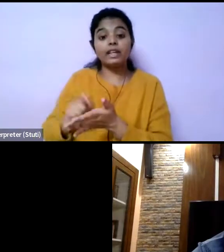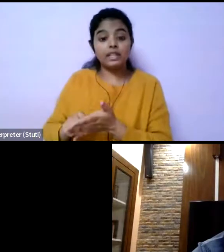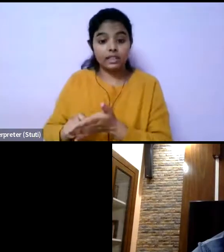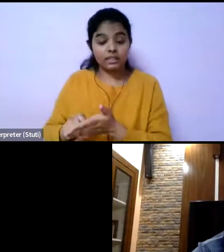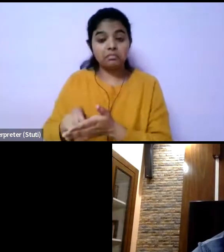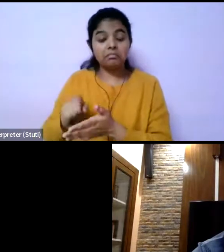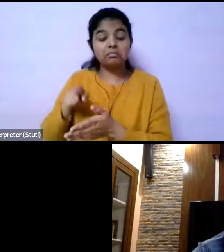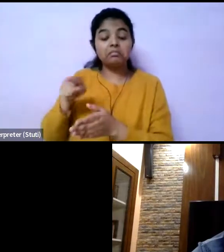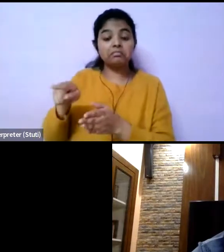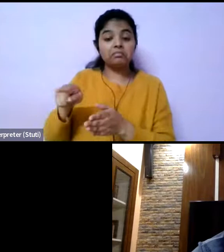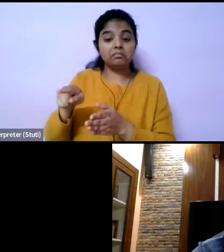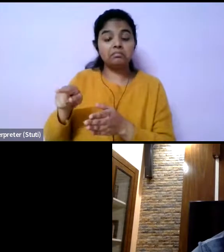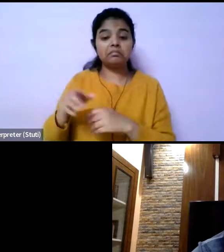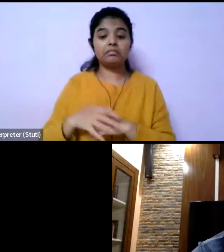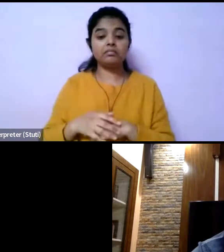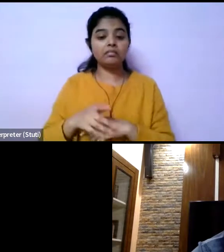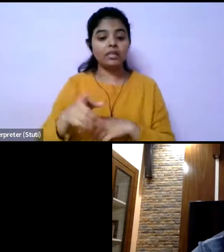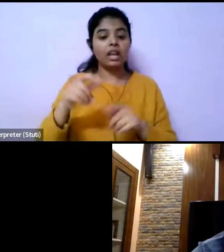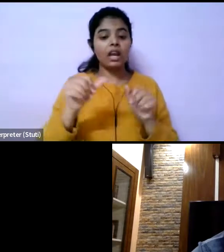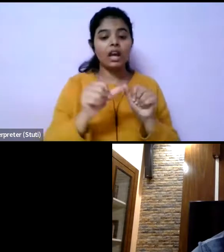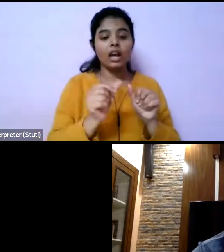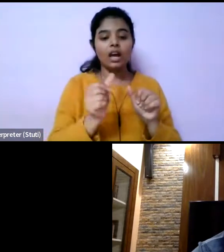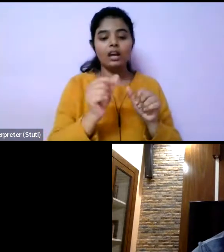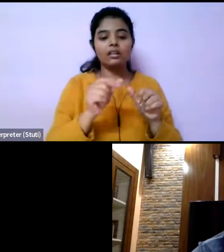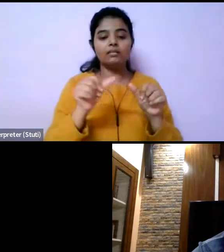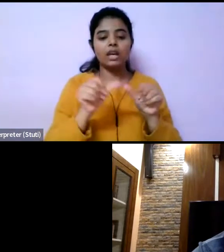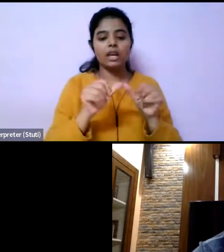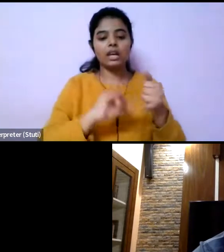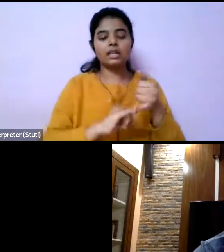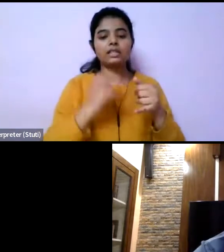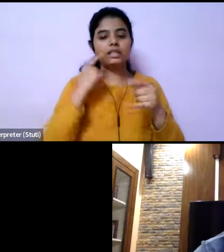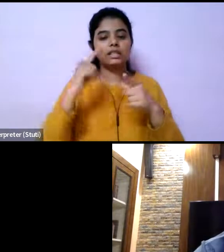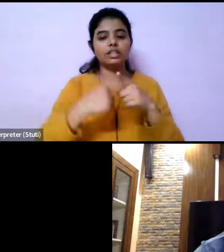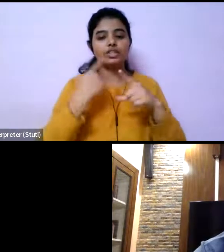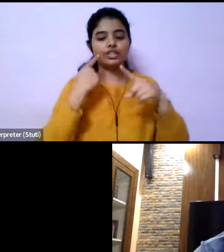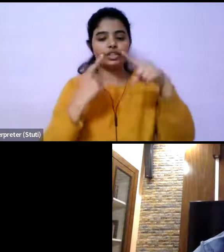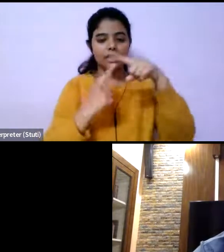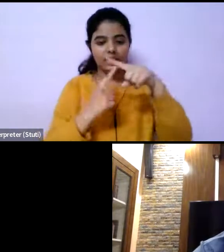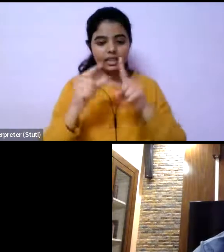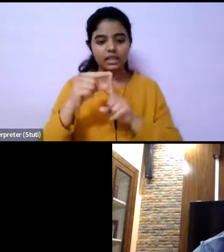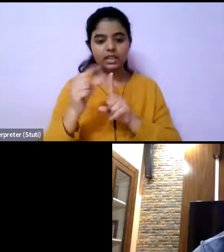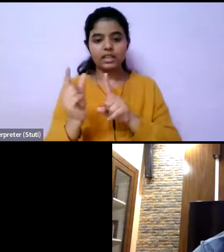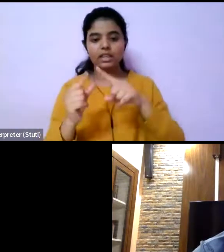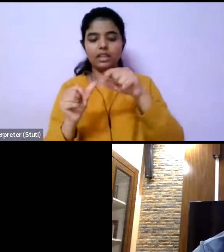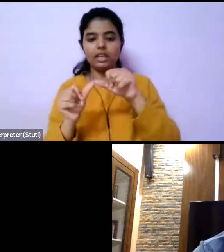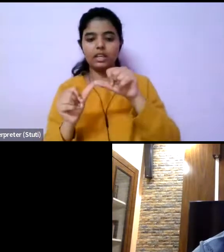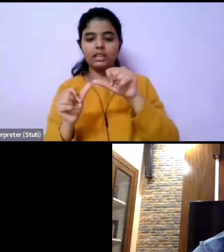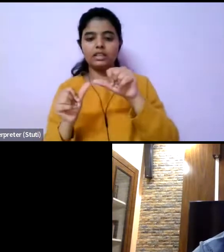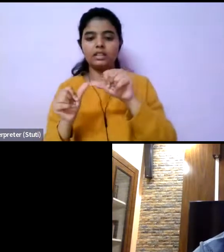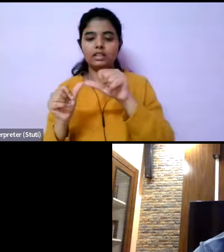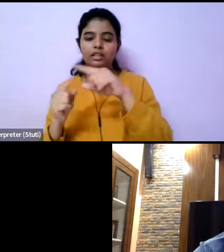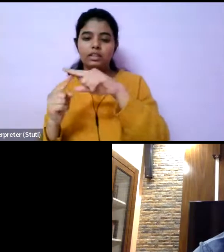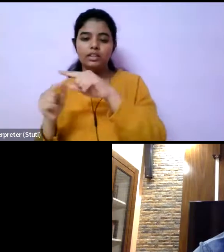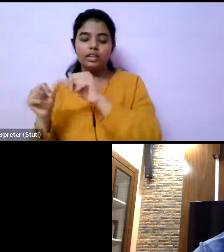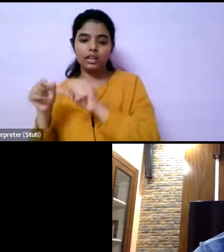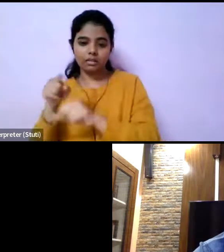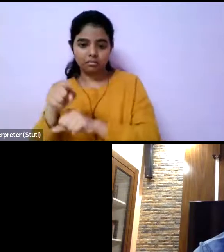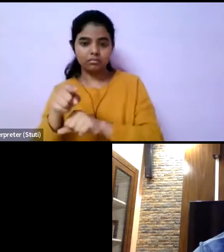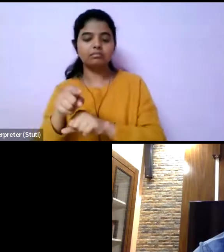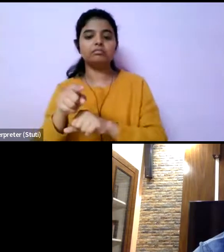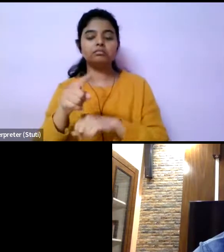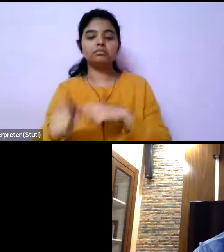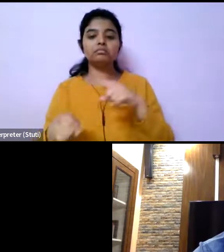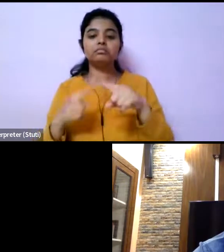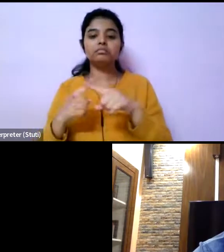impaired. He is Dr. Asijit Datta, who is currently working as assistant professor and head